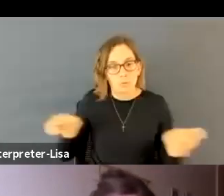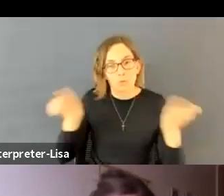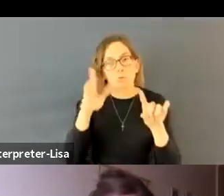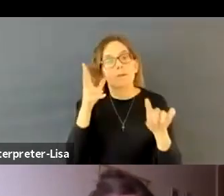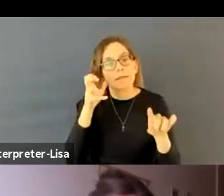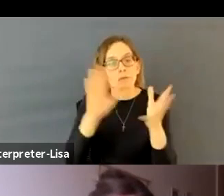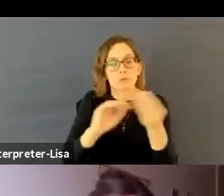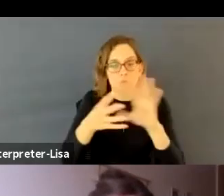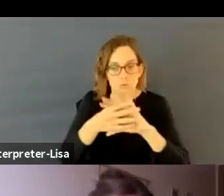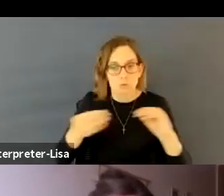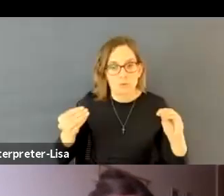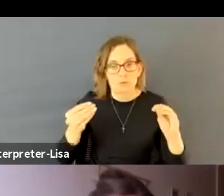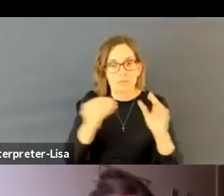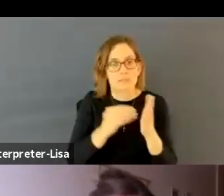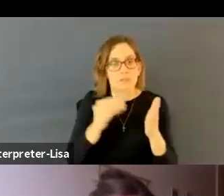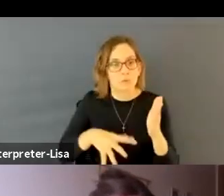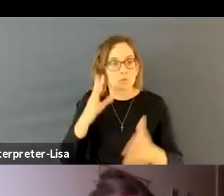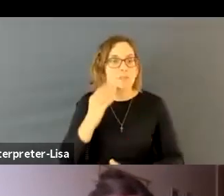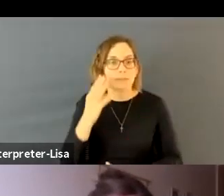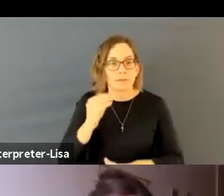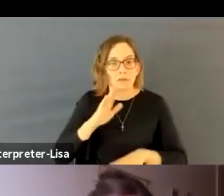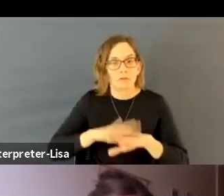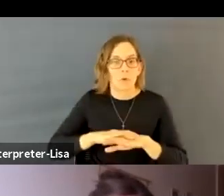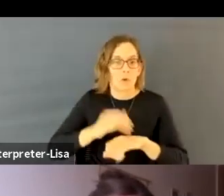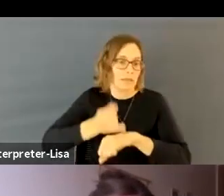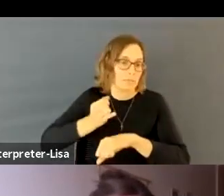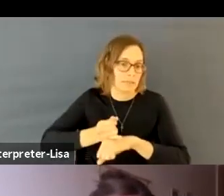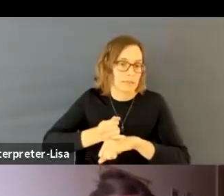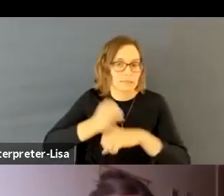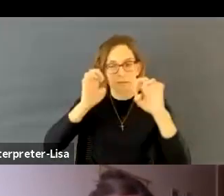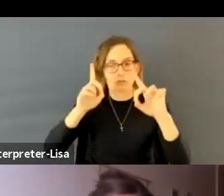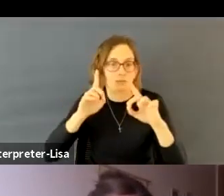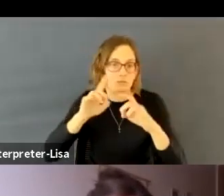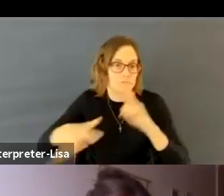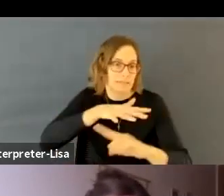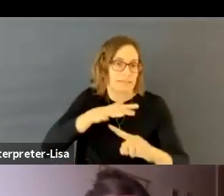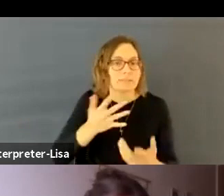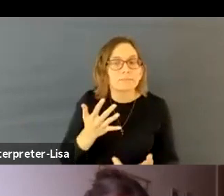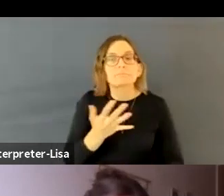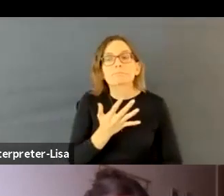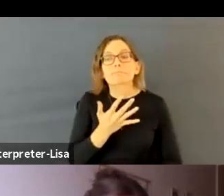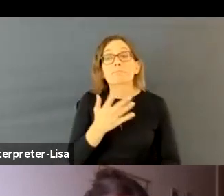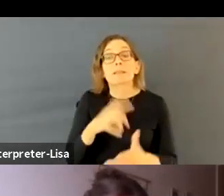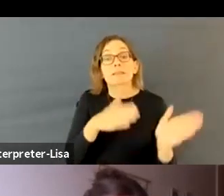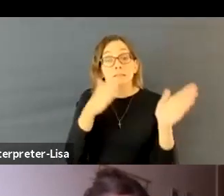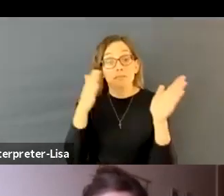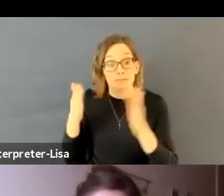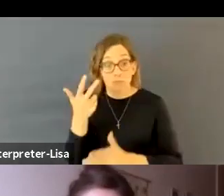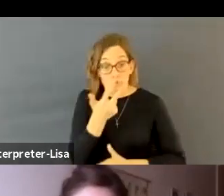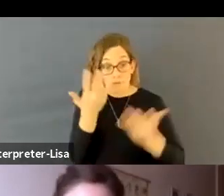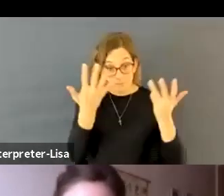stories that students are experiencing on our campus or in educational settings. And then we're gonna move on